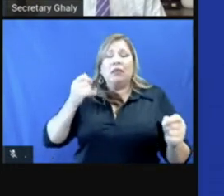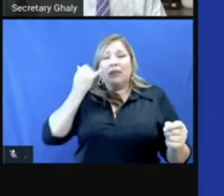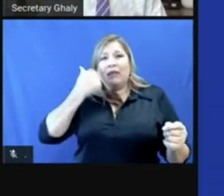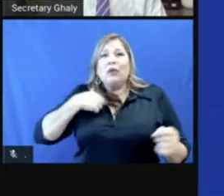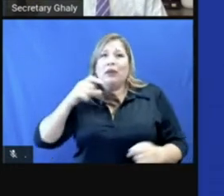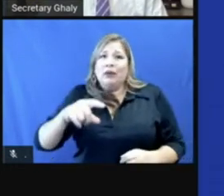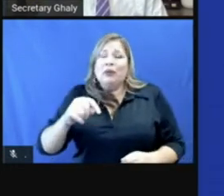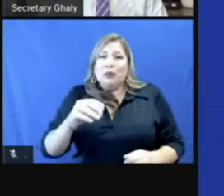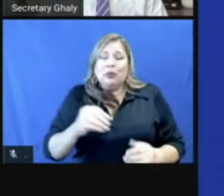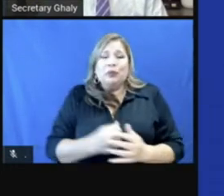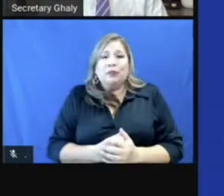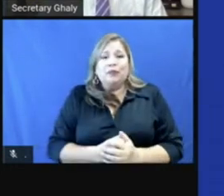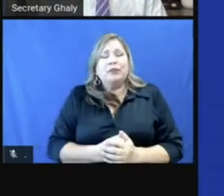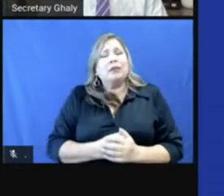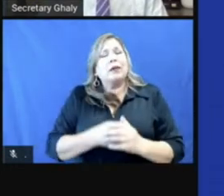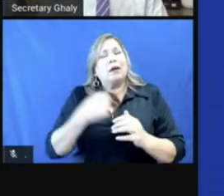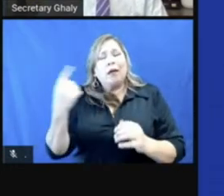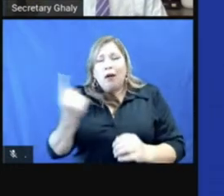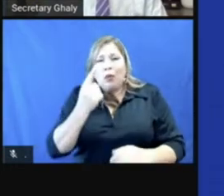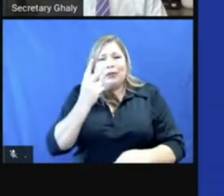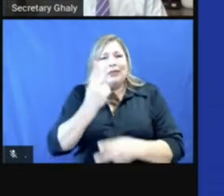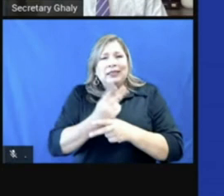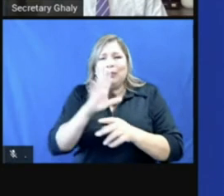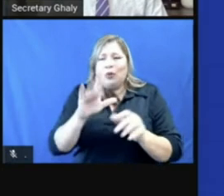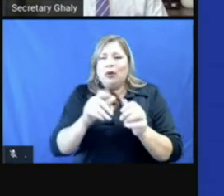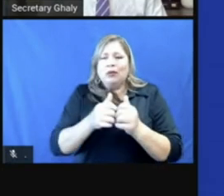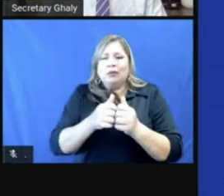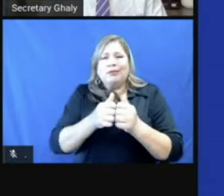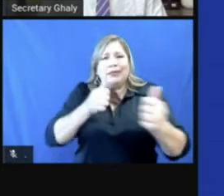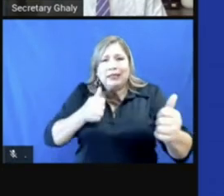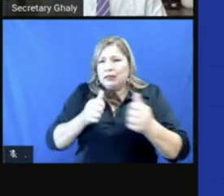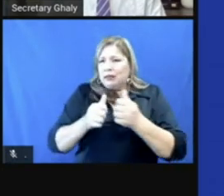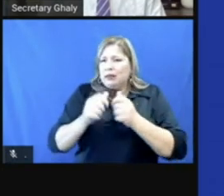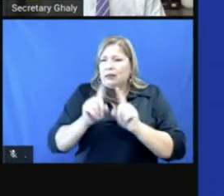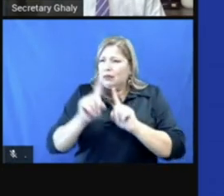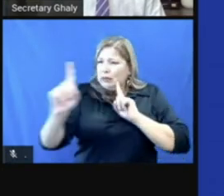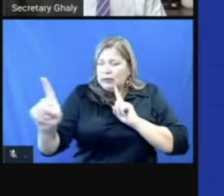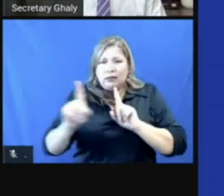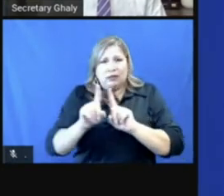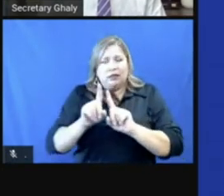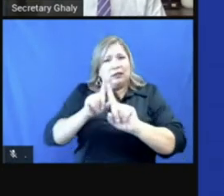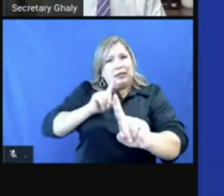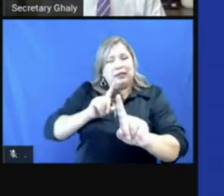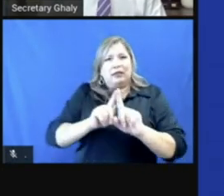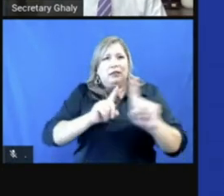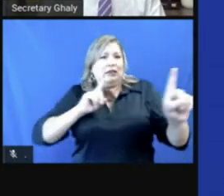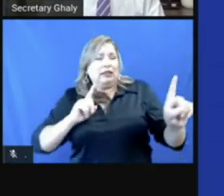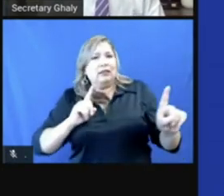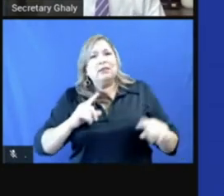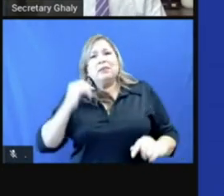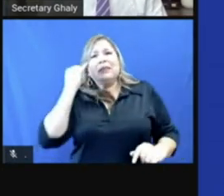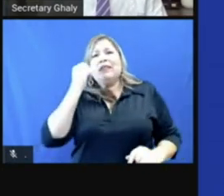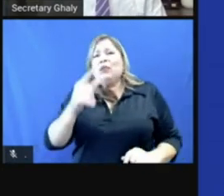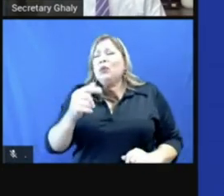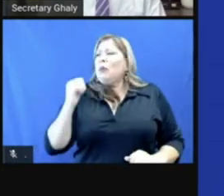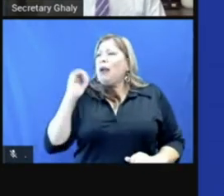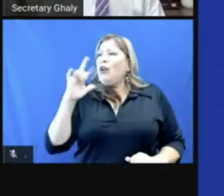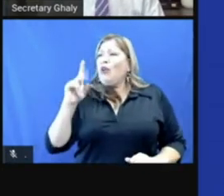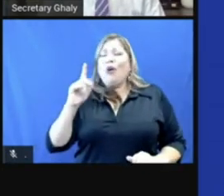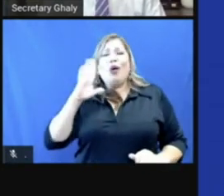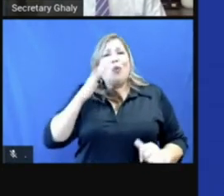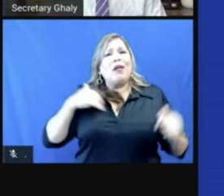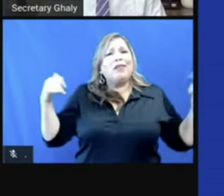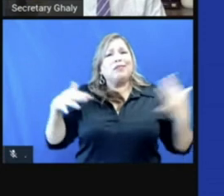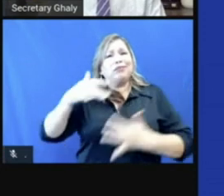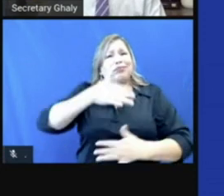our state. Keeping your distance, spreading things out when you can, using the entirety of your backyard for a gathering, using